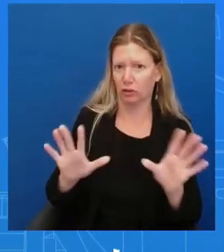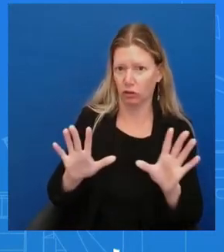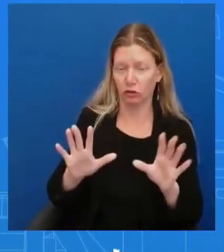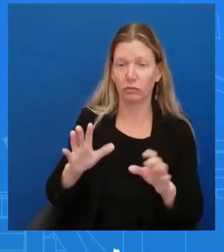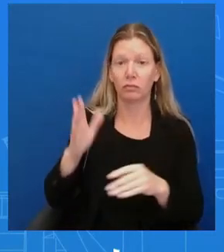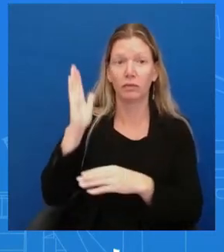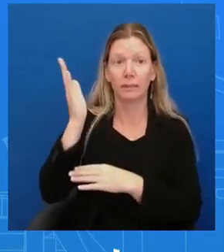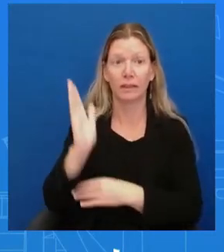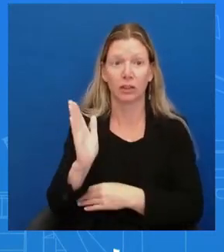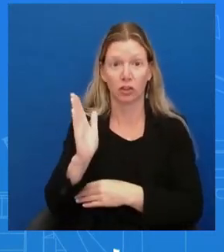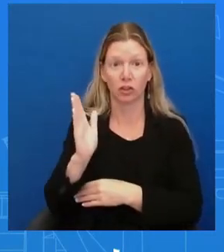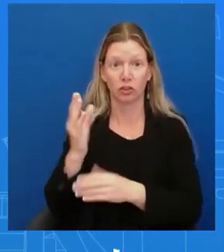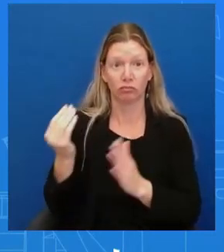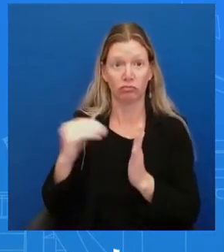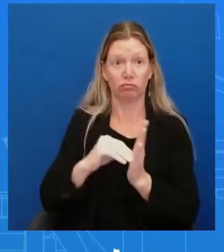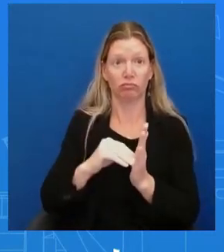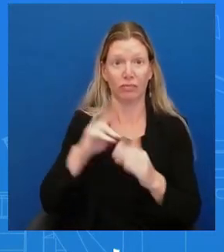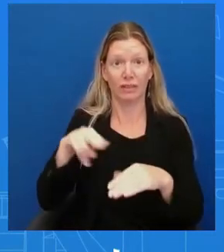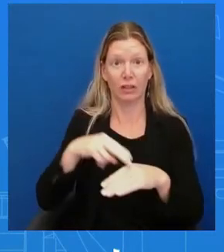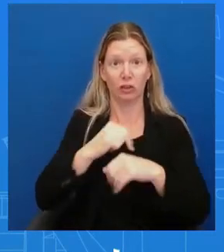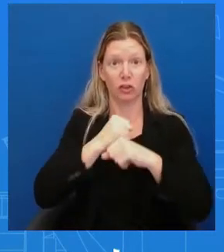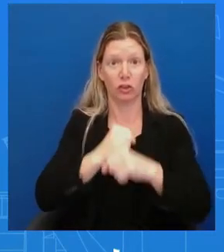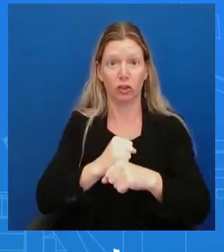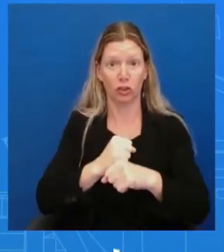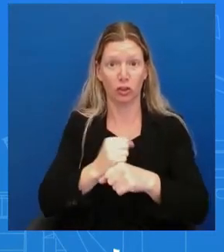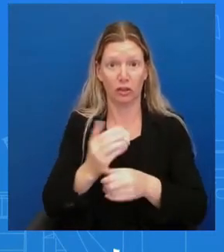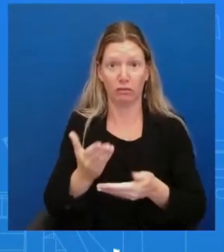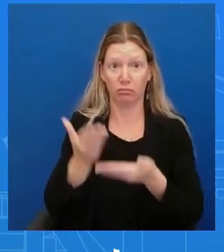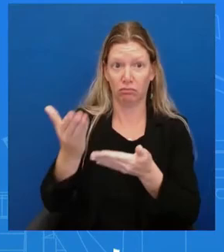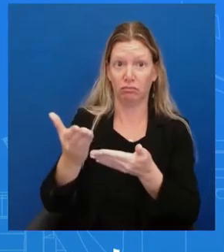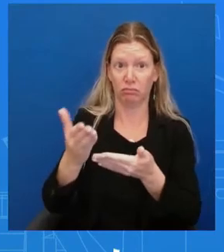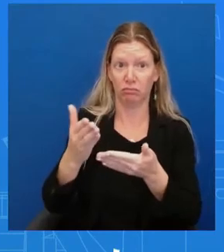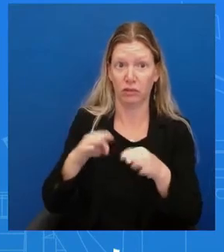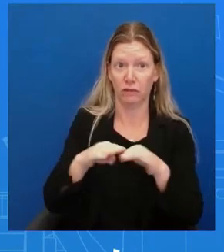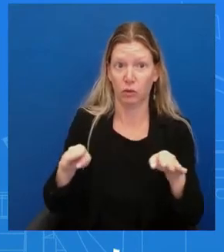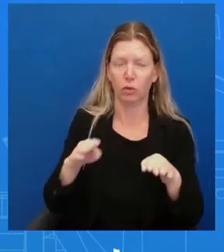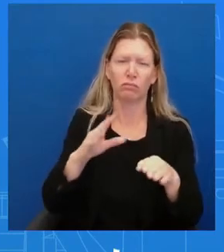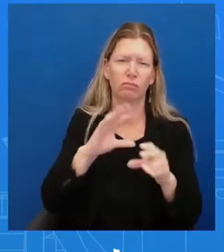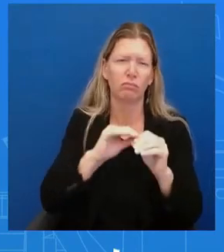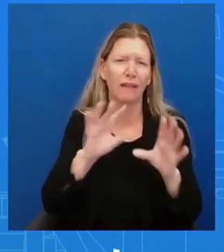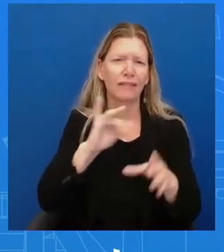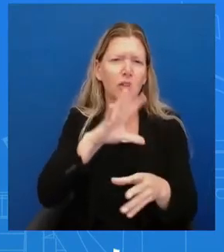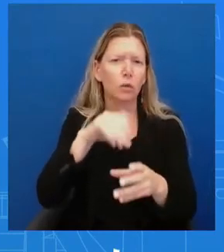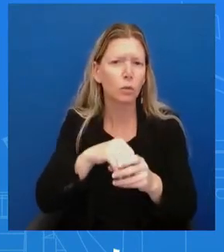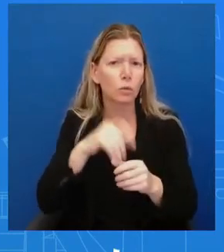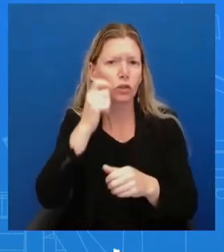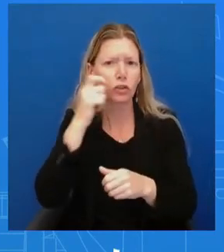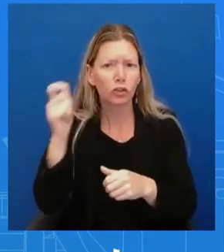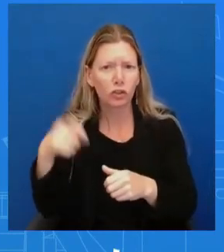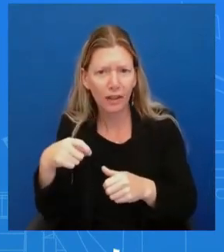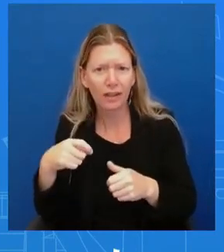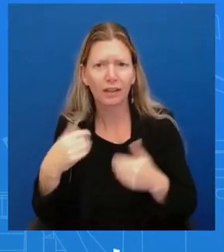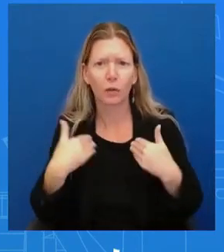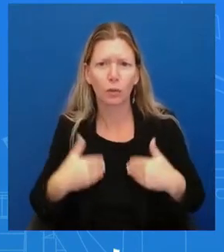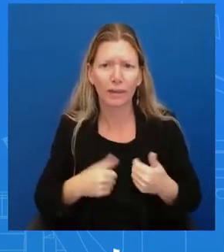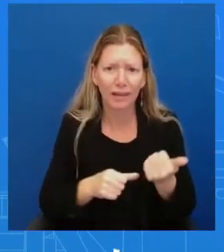includes Ukraine, humanitarian aid, Israel, and the Indo-Pacific. We believe, and it is